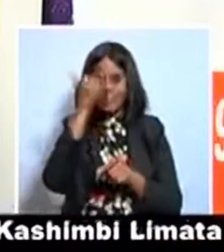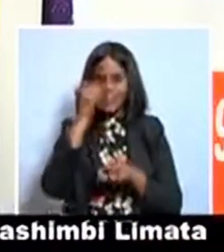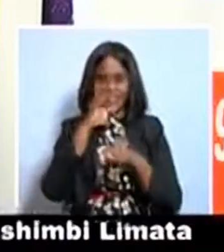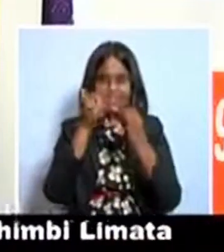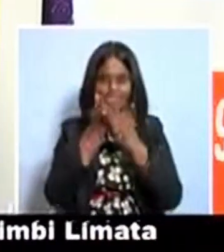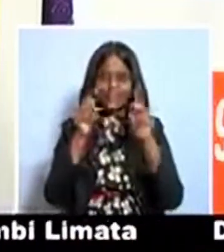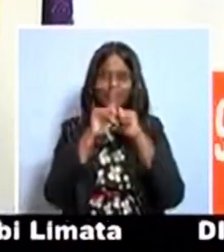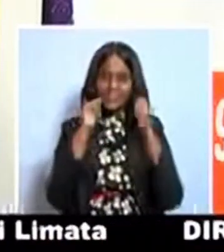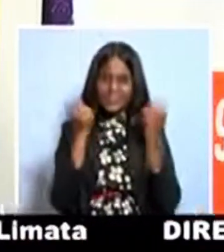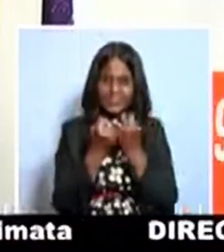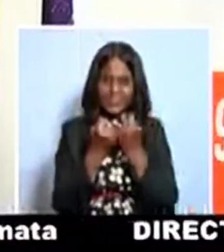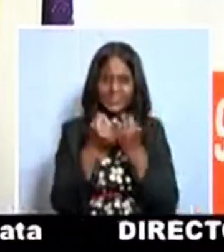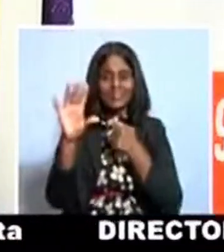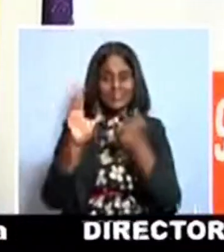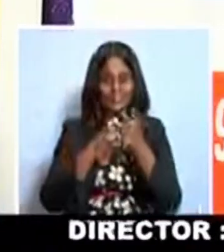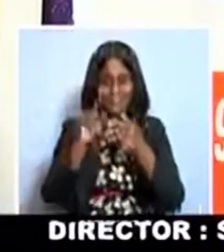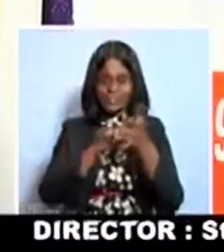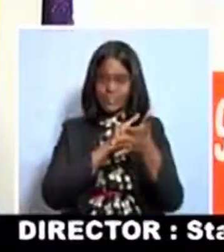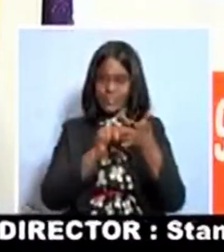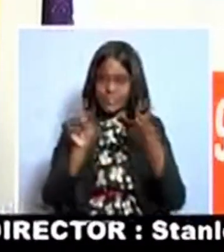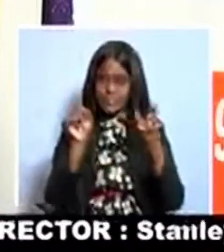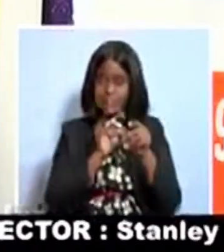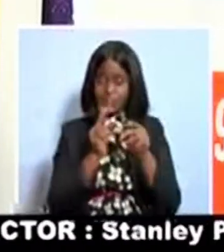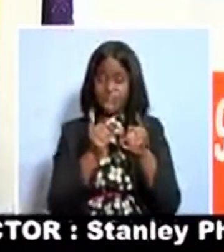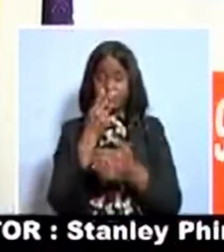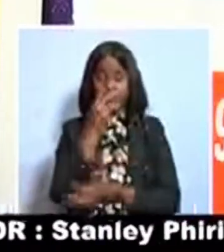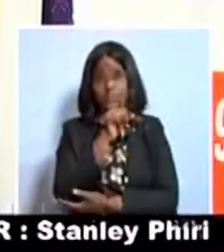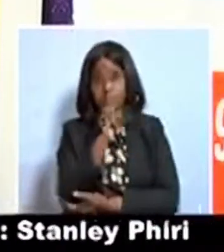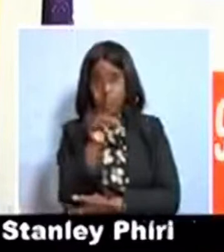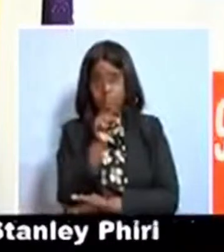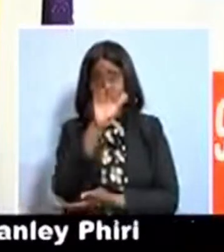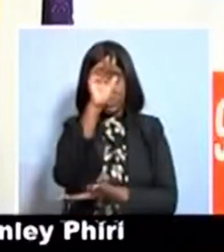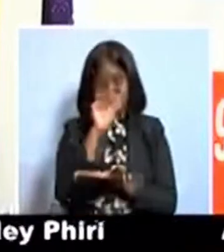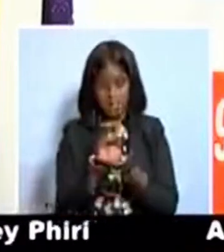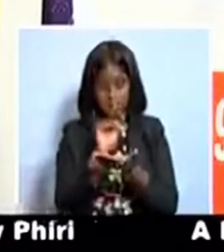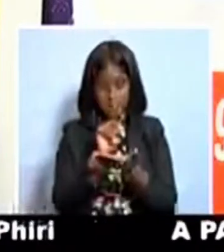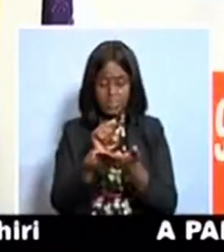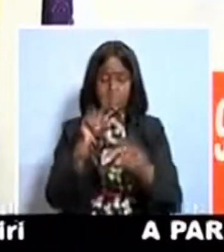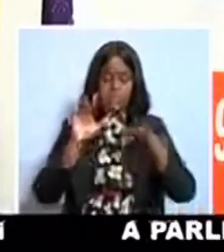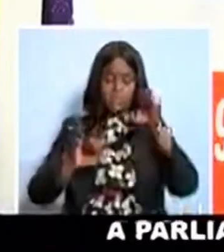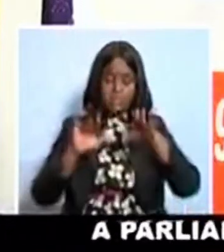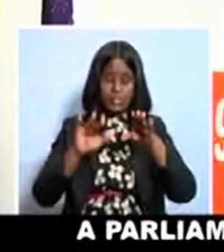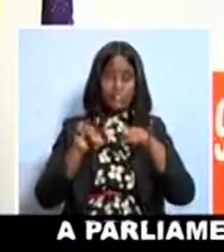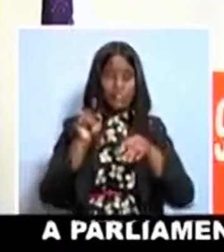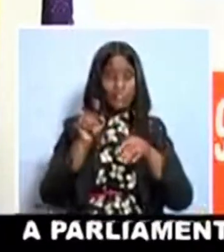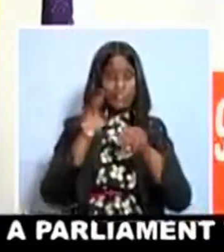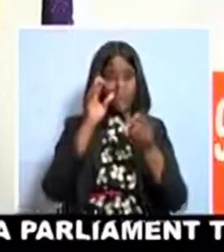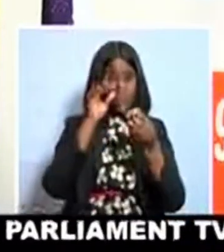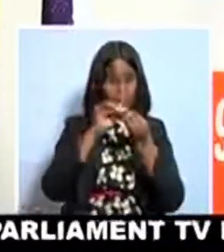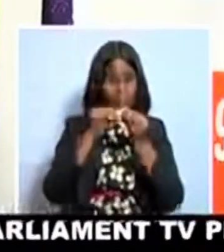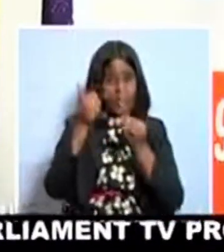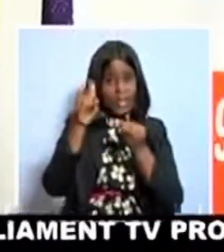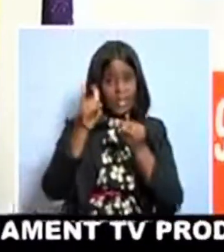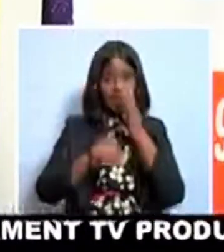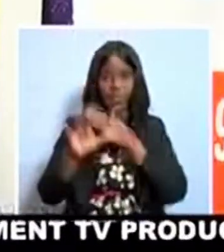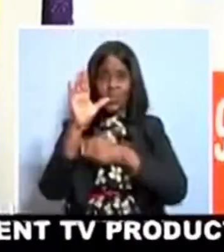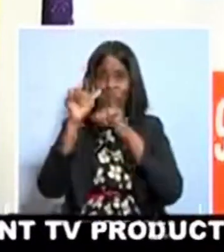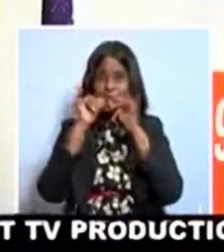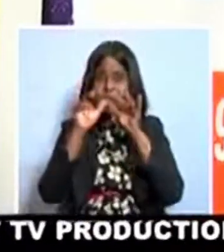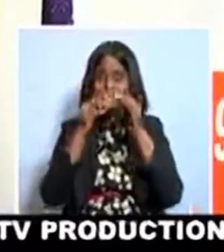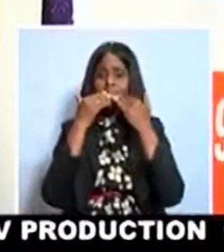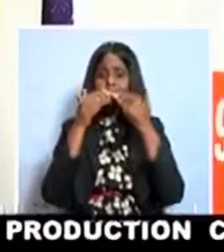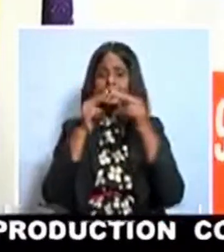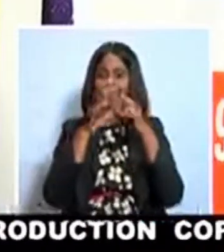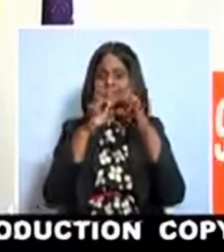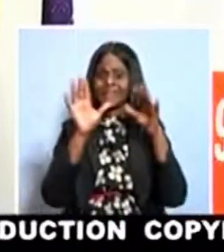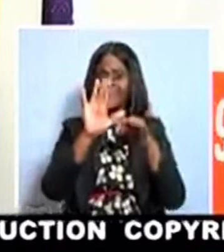entire production crew. We'll be back next week as we look at reducing inequality. That's goal number 10. God bless, and thank you so